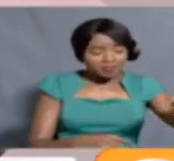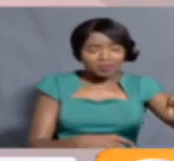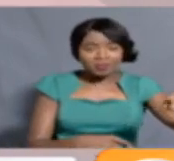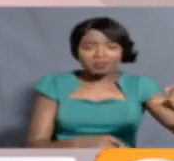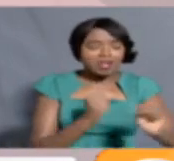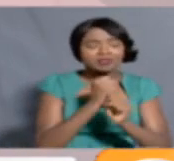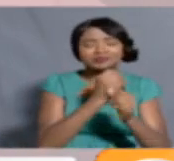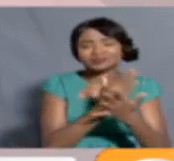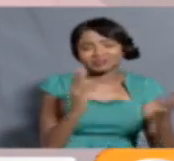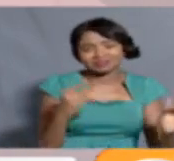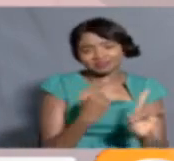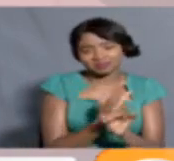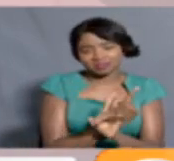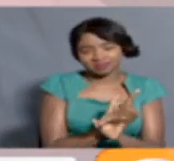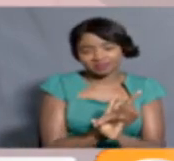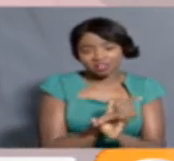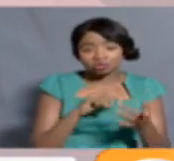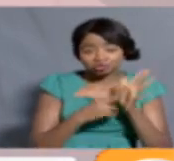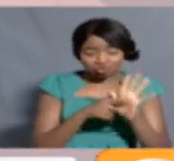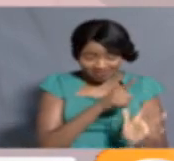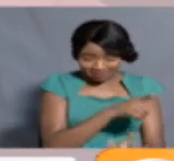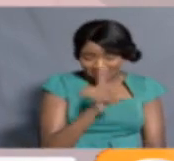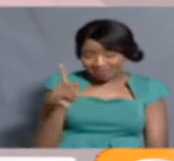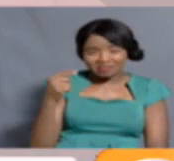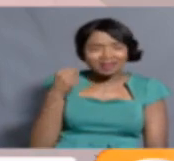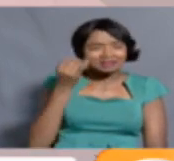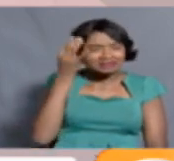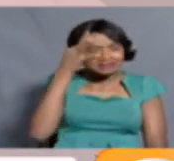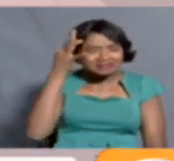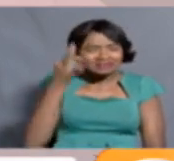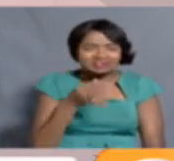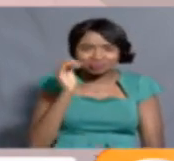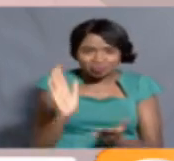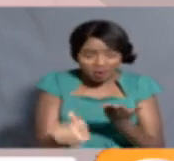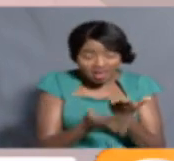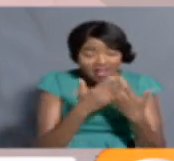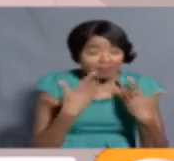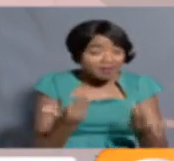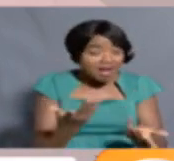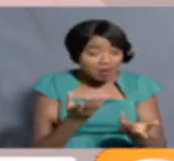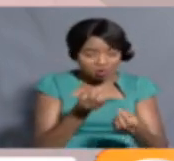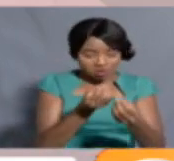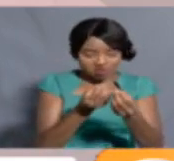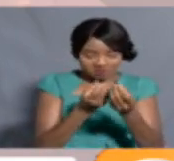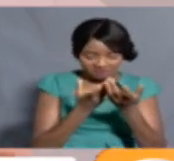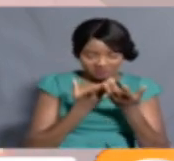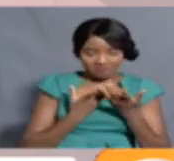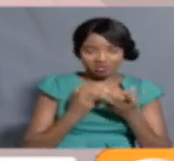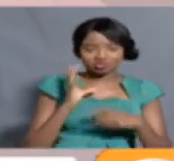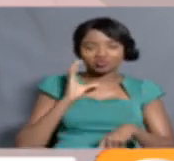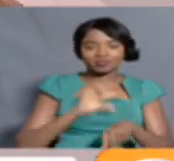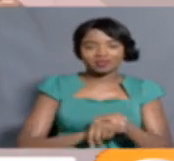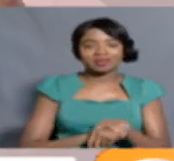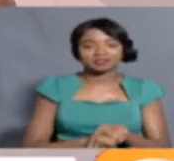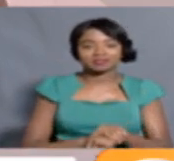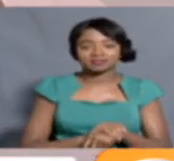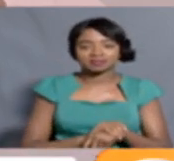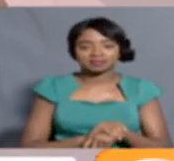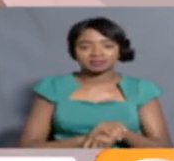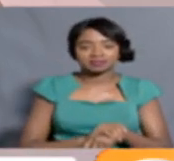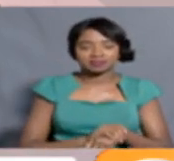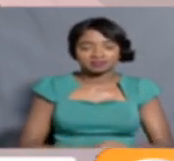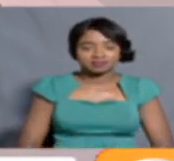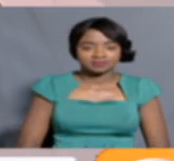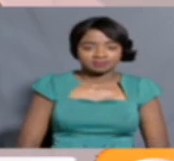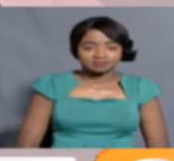something different? So it is those kinds of decisions that are based on information that is available right now. But do we